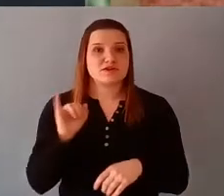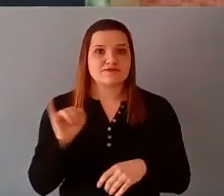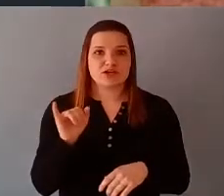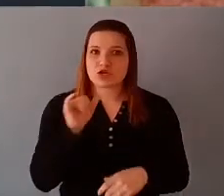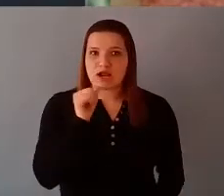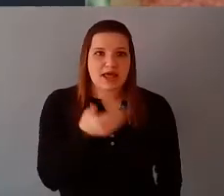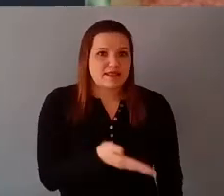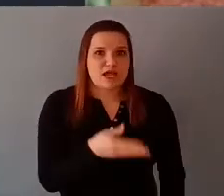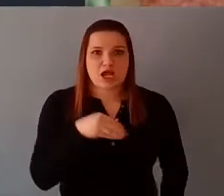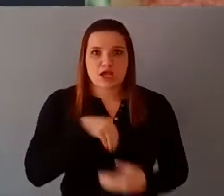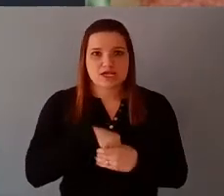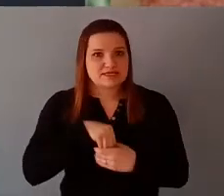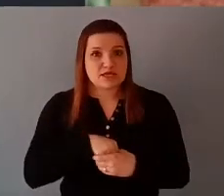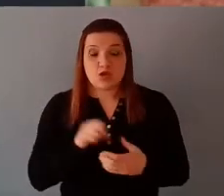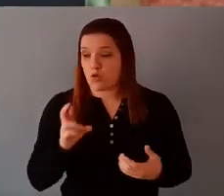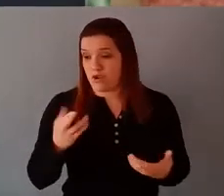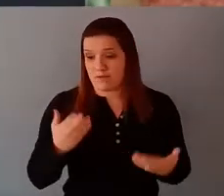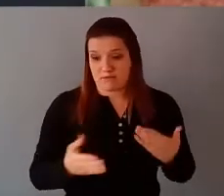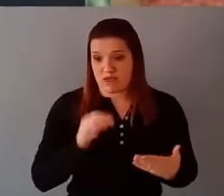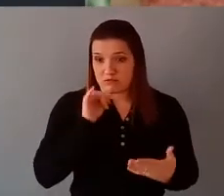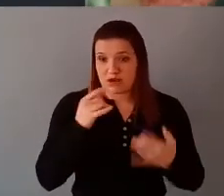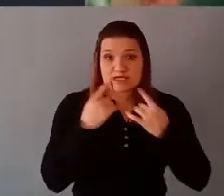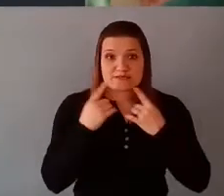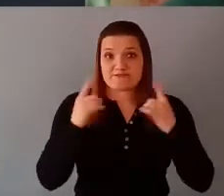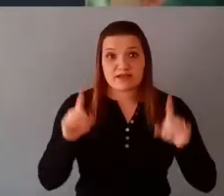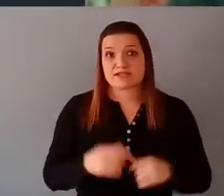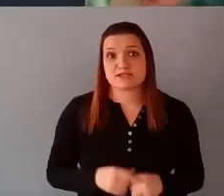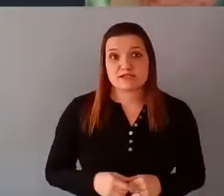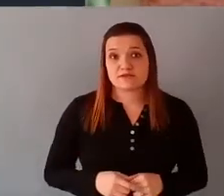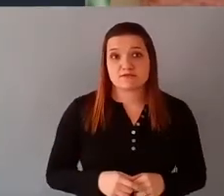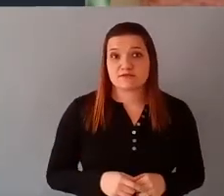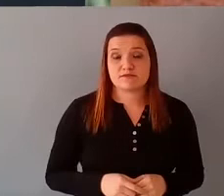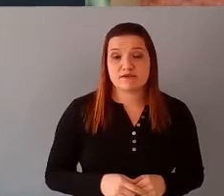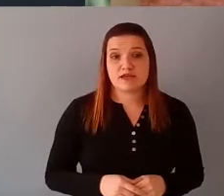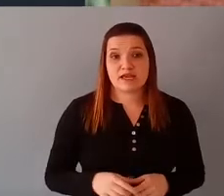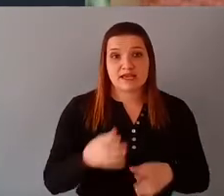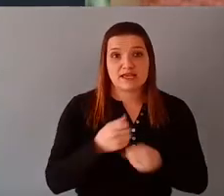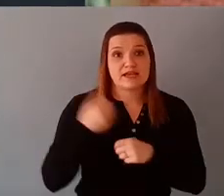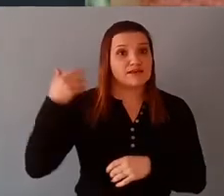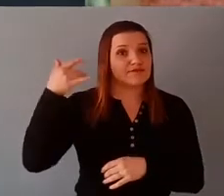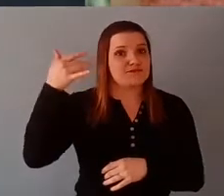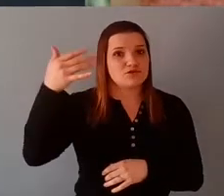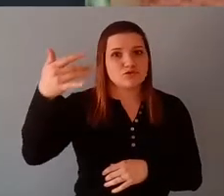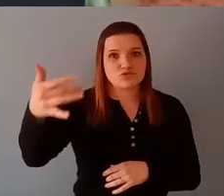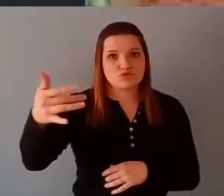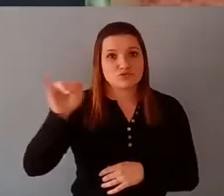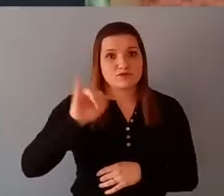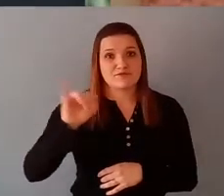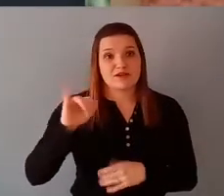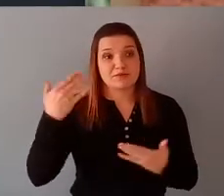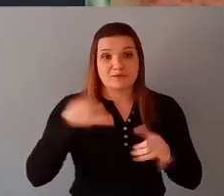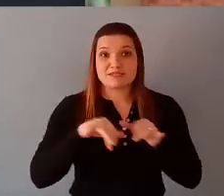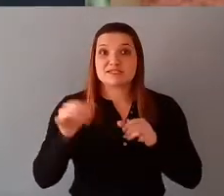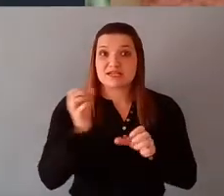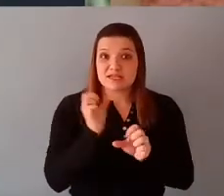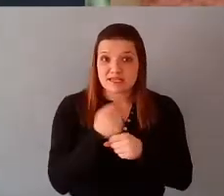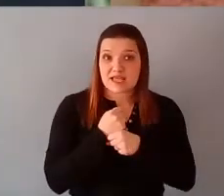be with them, or may not be as effective in preventing a future infection. But